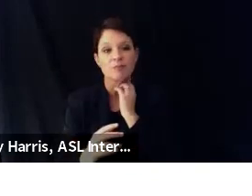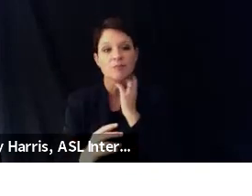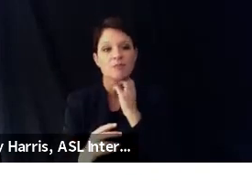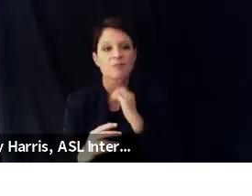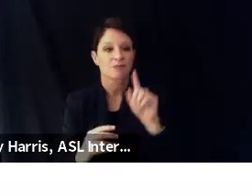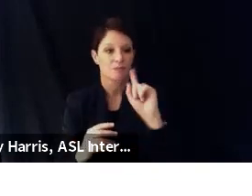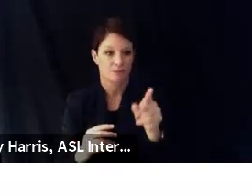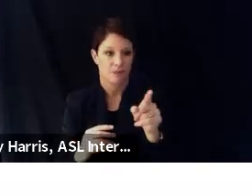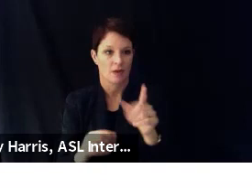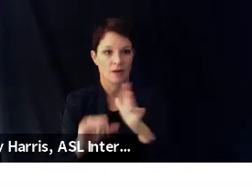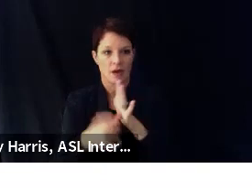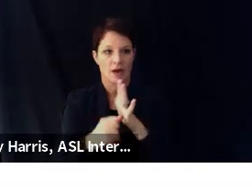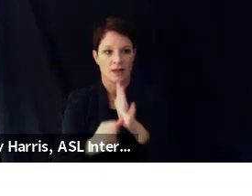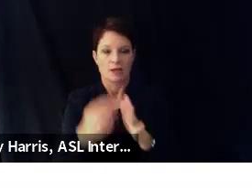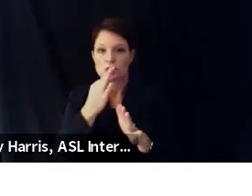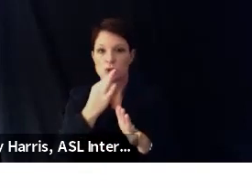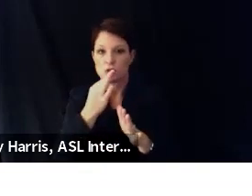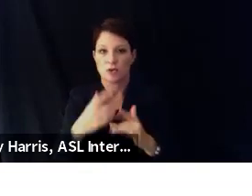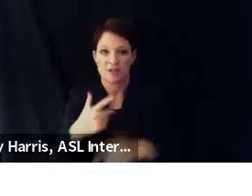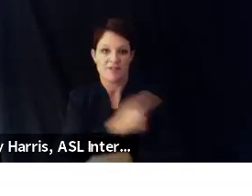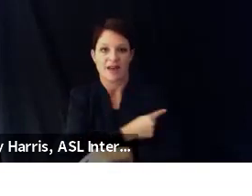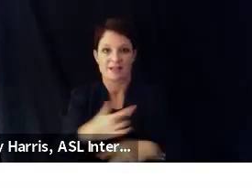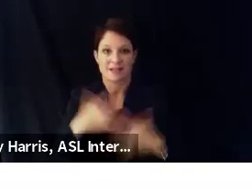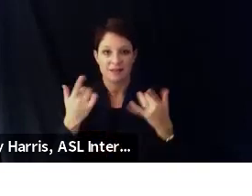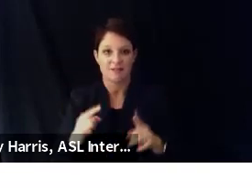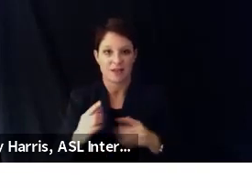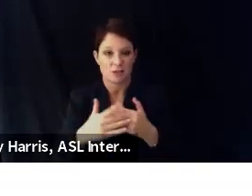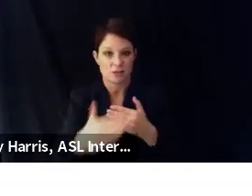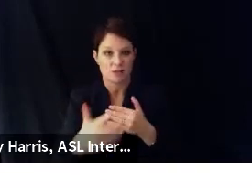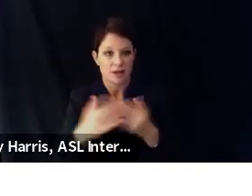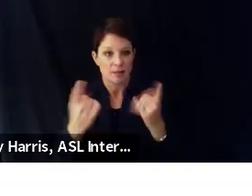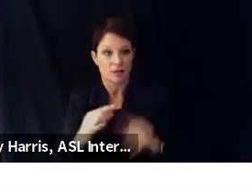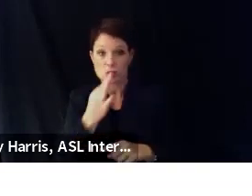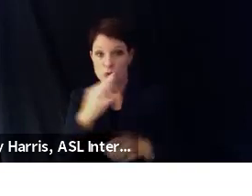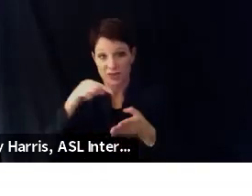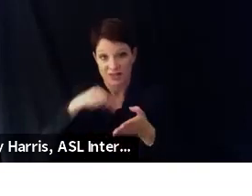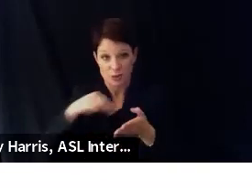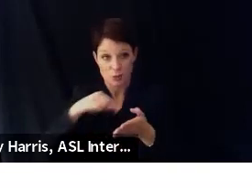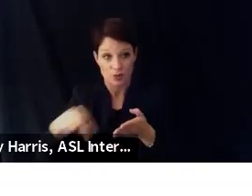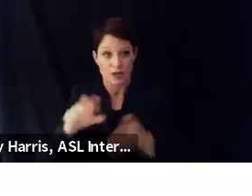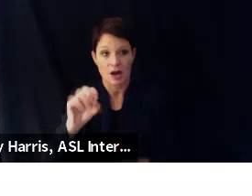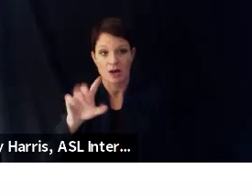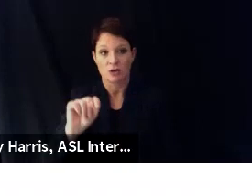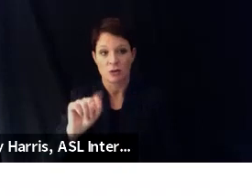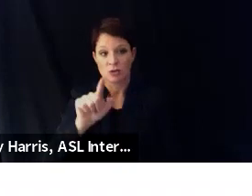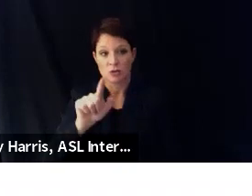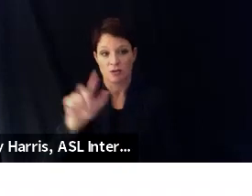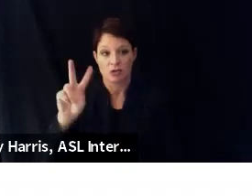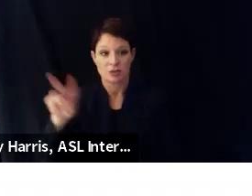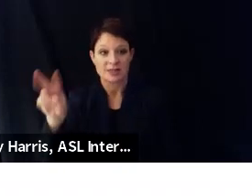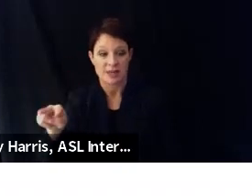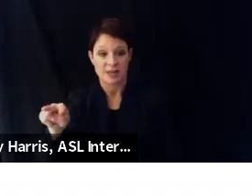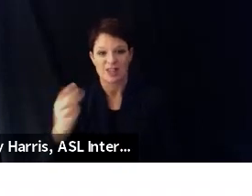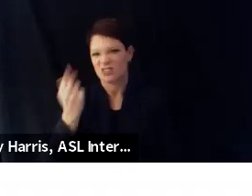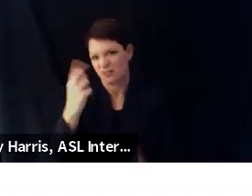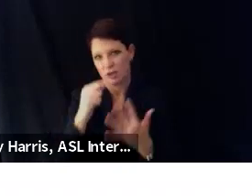And then I just want to highlight some upcoming vaccine events for you. So these are coming up on October 21st and 22nd, and these are just a